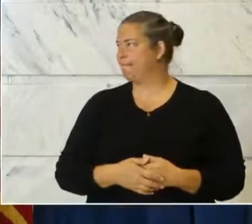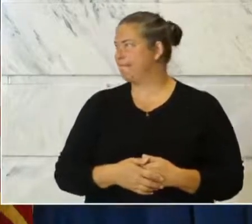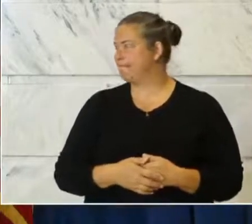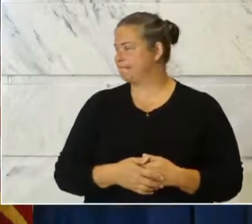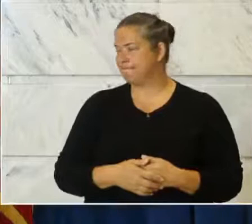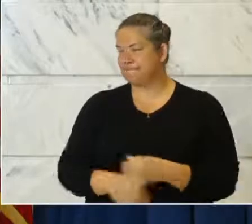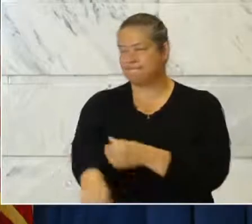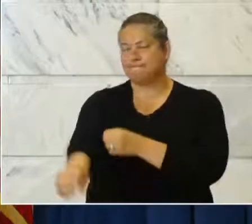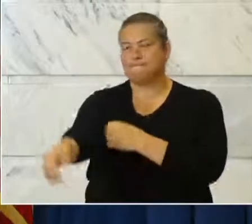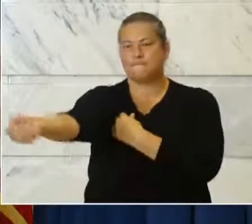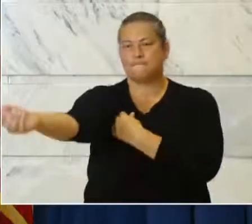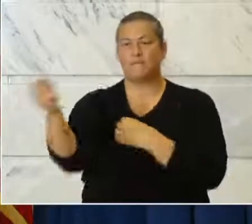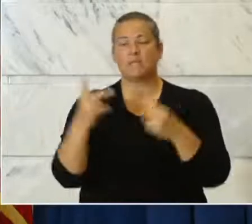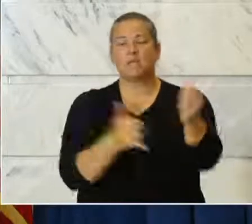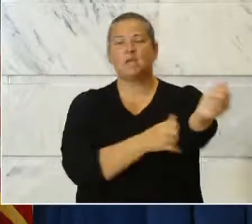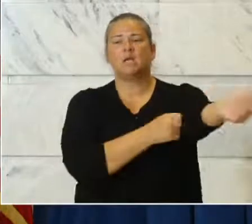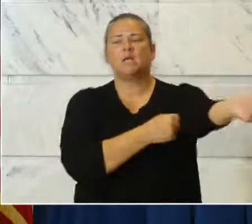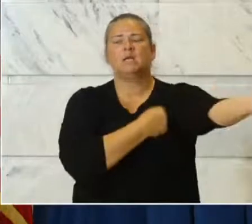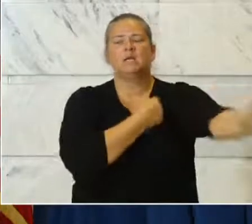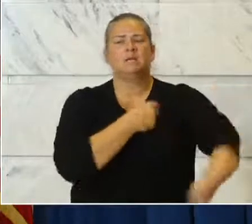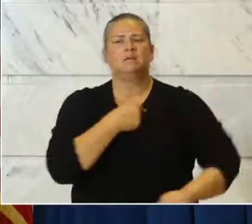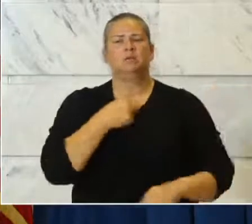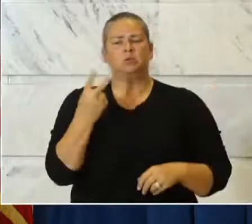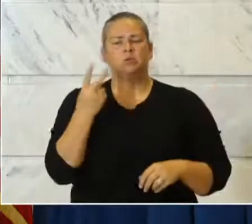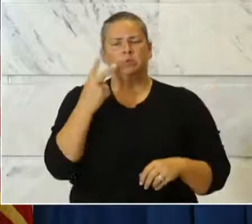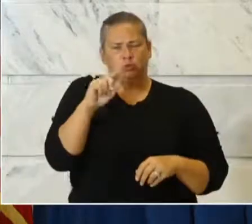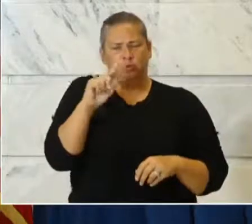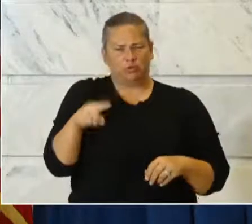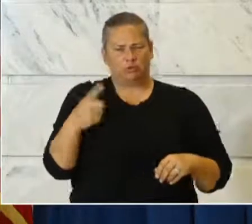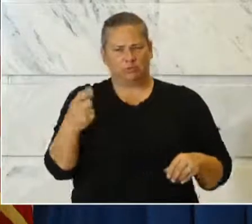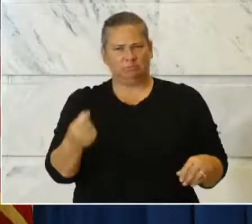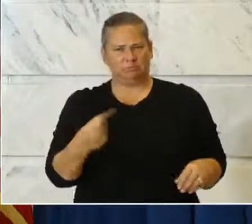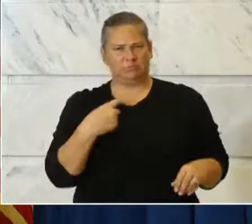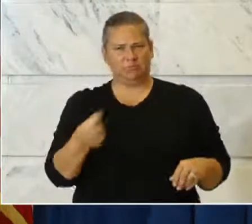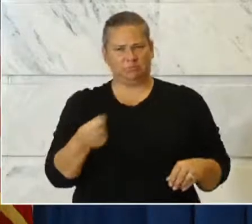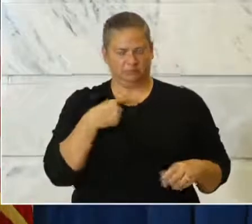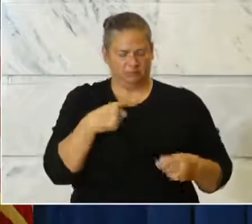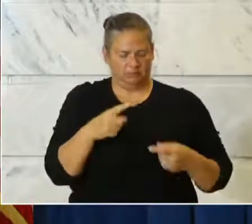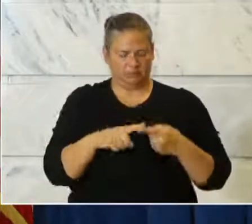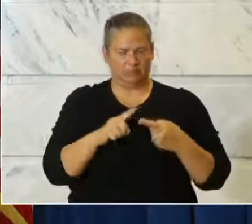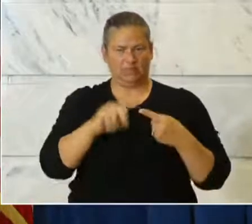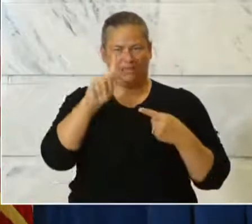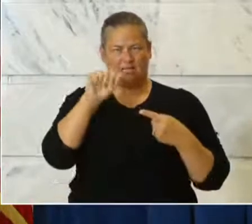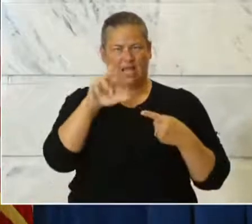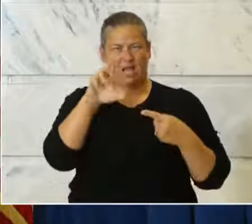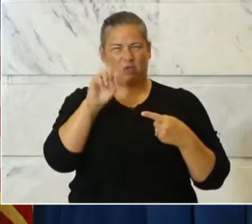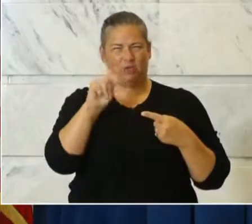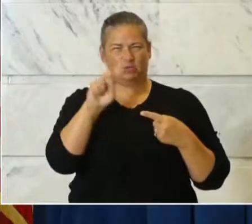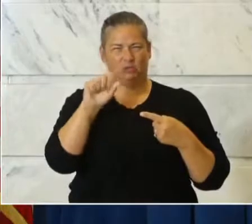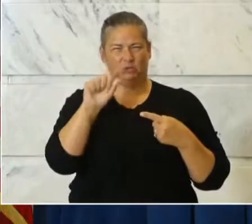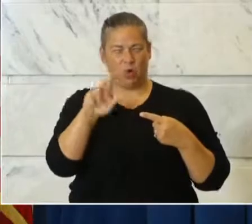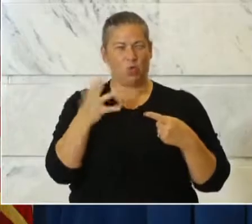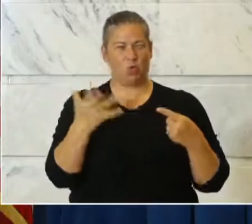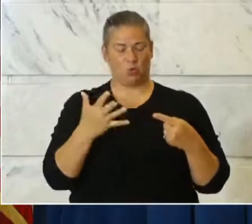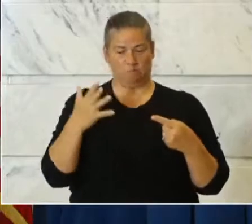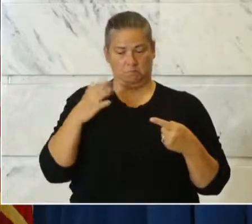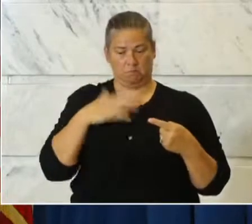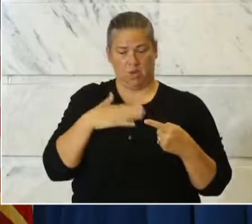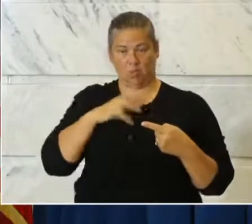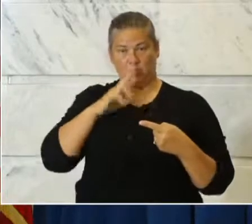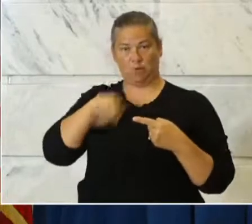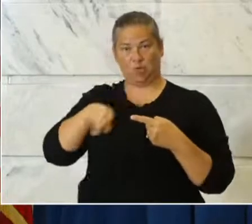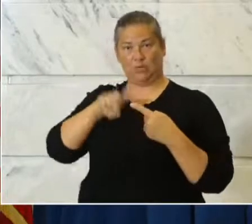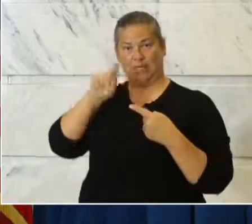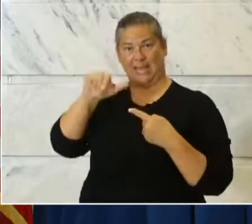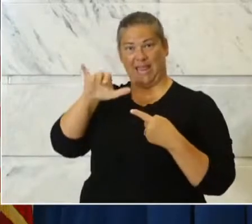All right, I had a couple questions that were submitted. One from Karen Czar. What is my response to daycares that have